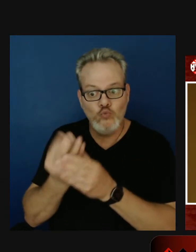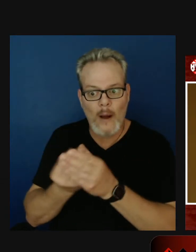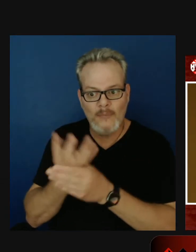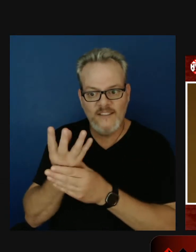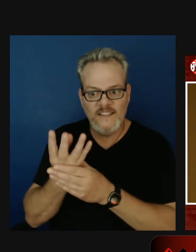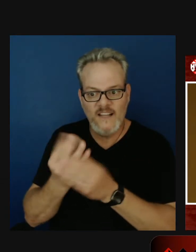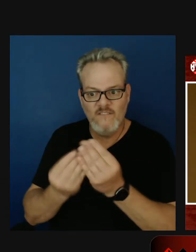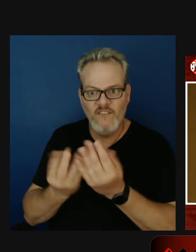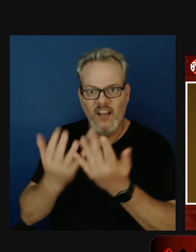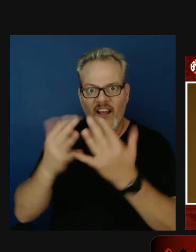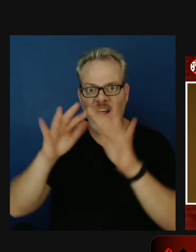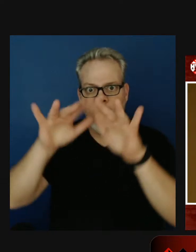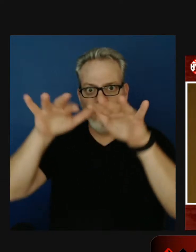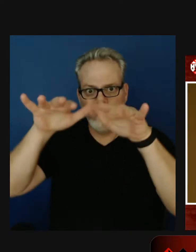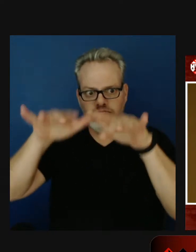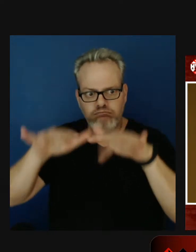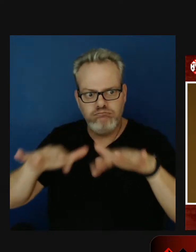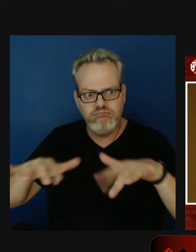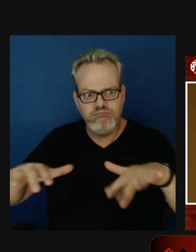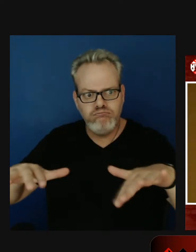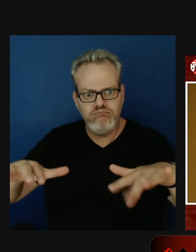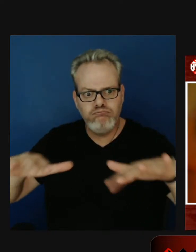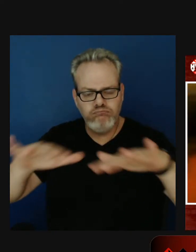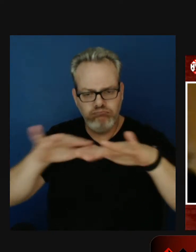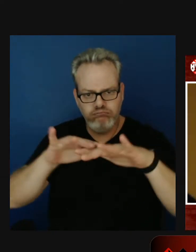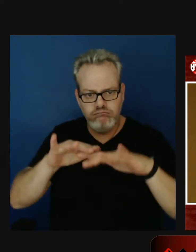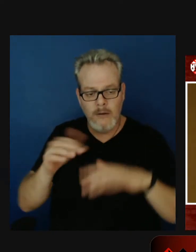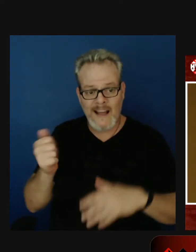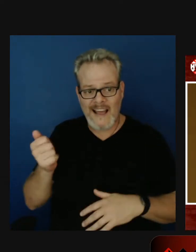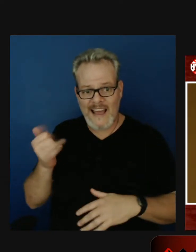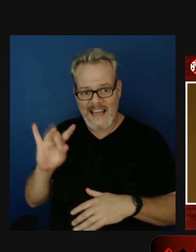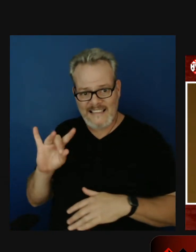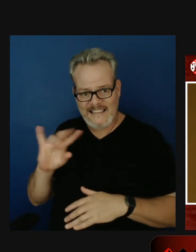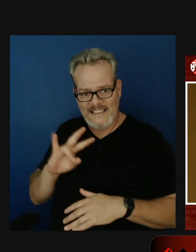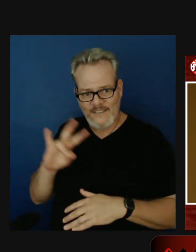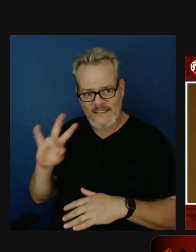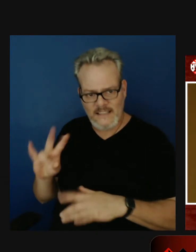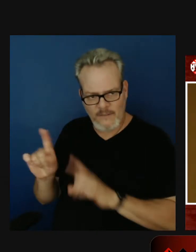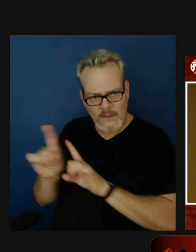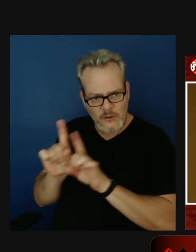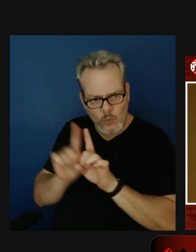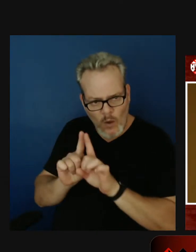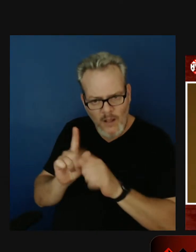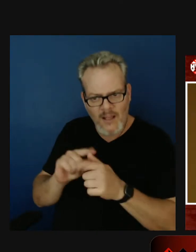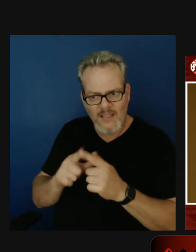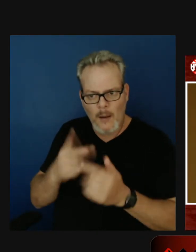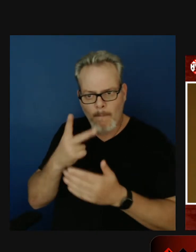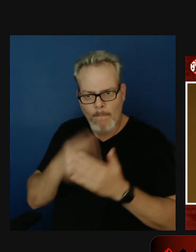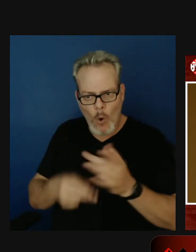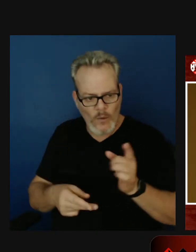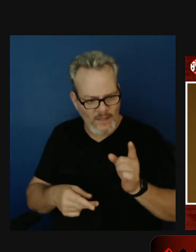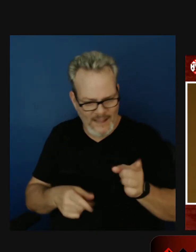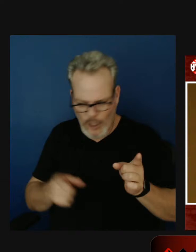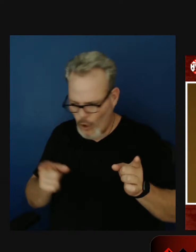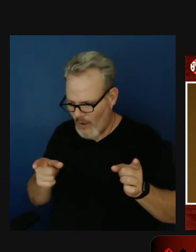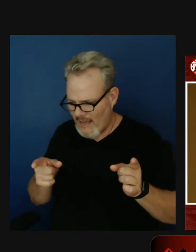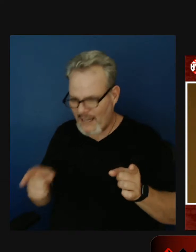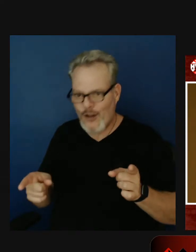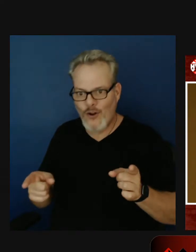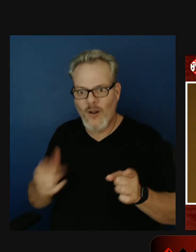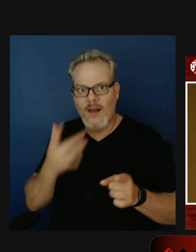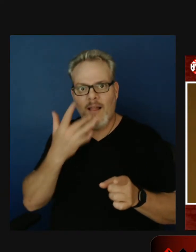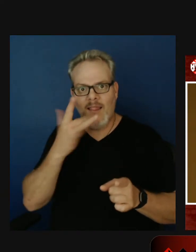crater. And then 1877 as well, both here and here. And luckily there's an old picture